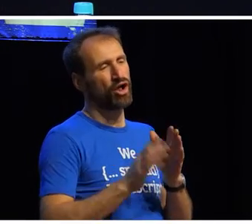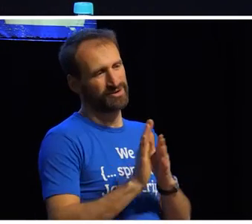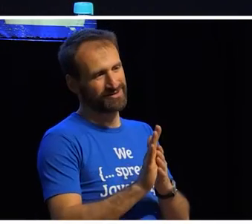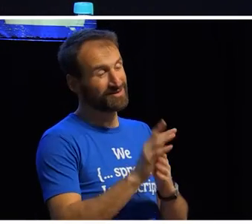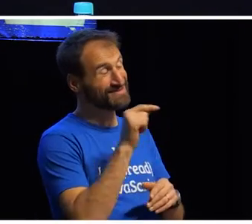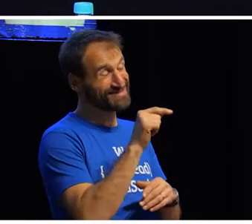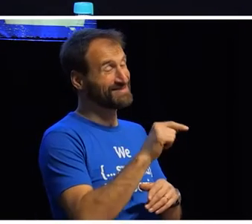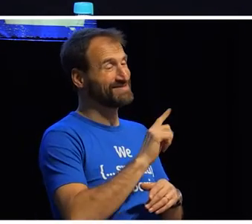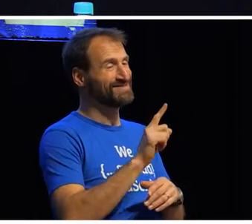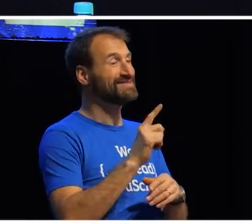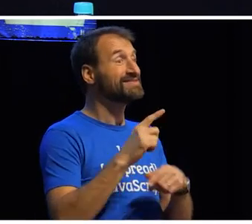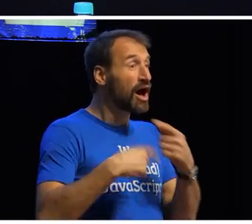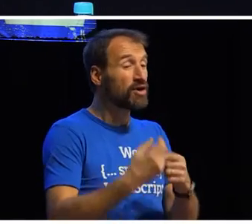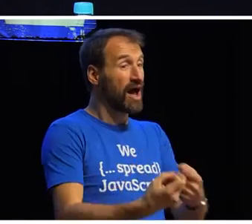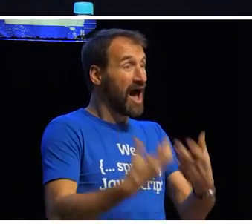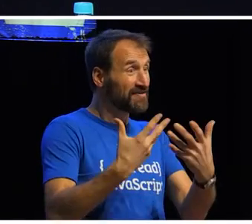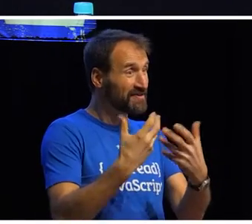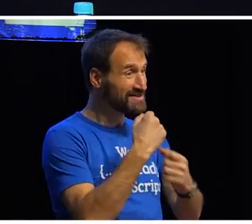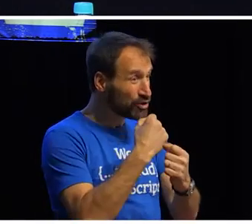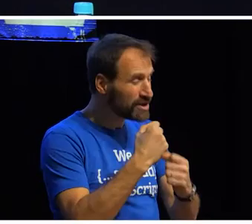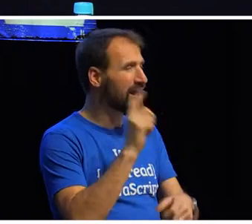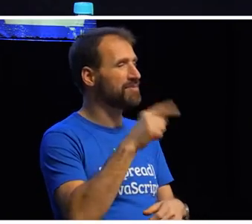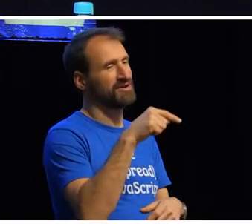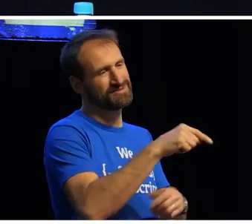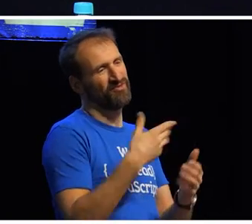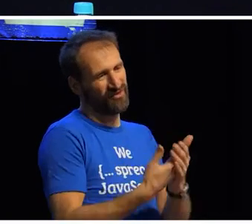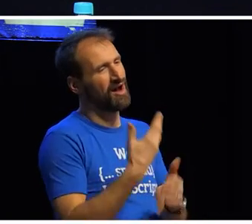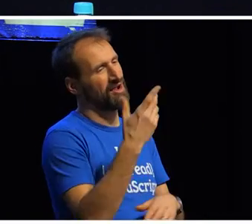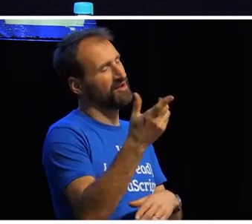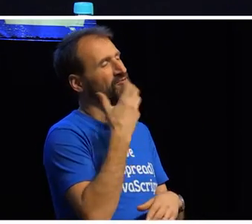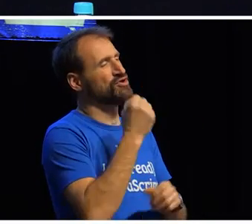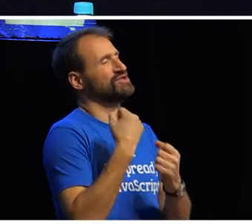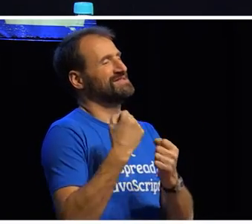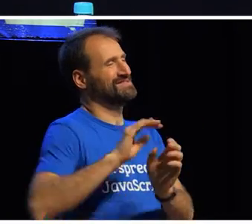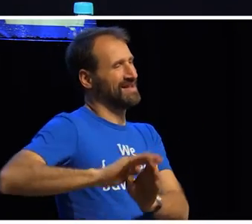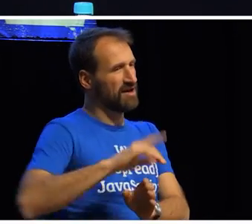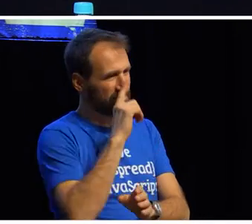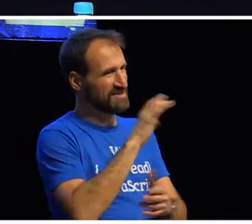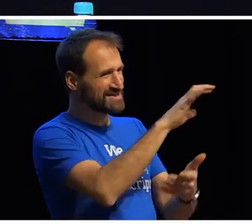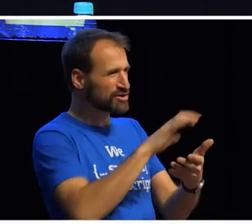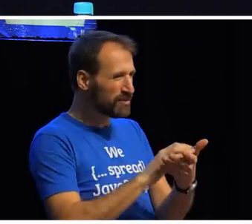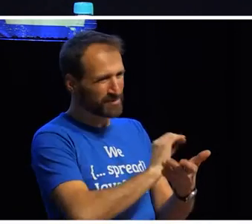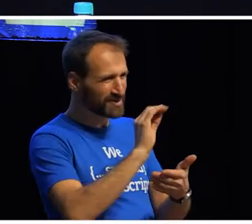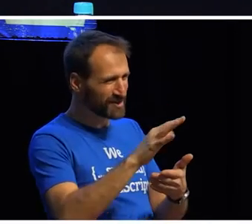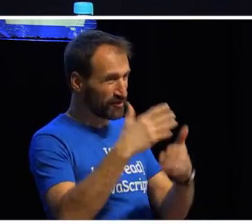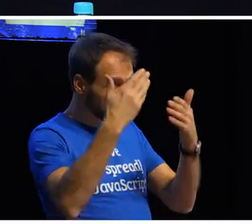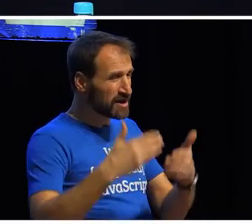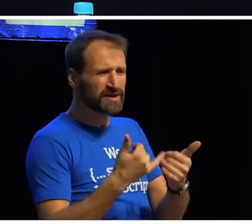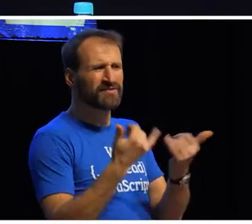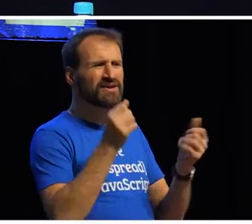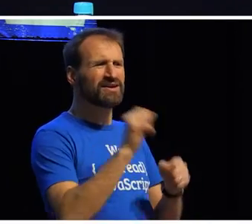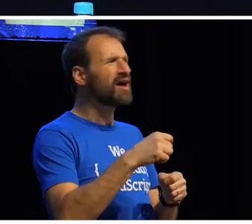time but in this case we do turn it on we want to be secure but there are other ways to get a script onto a page how else can I invoke a script